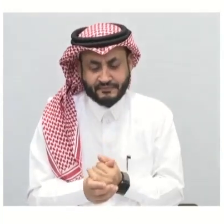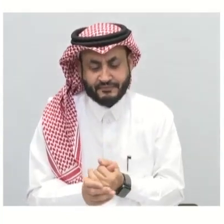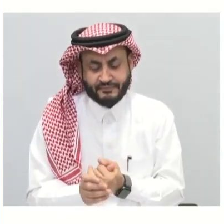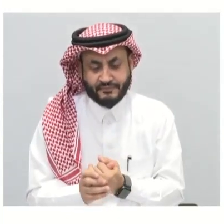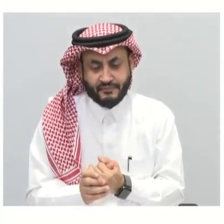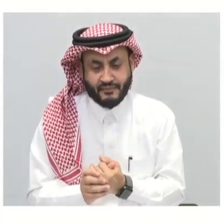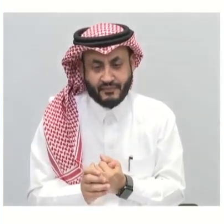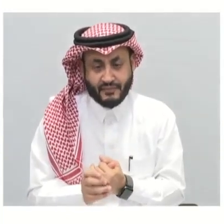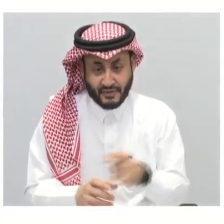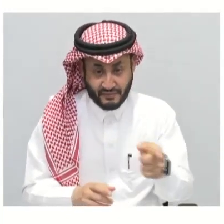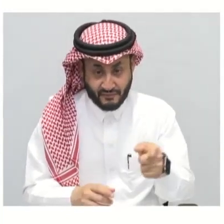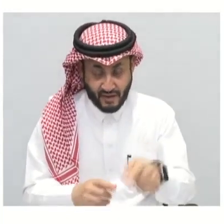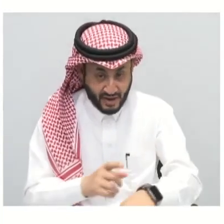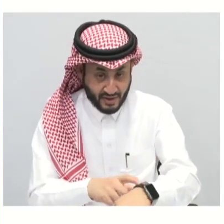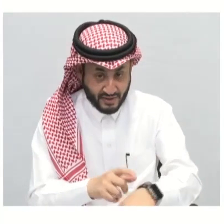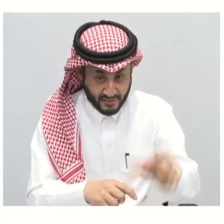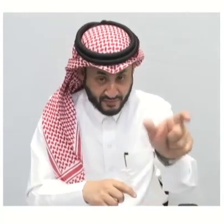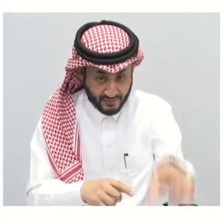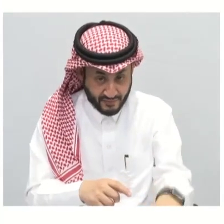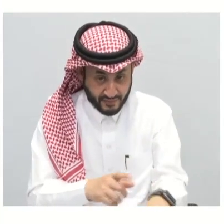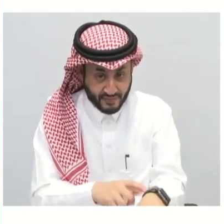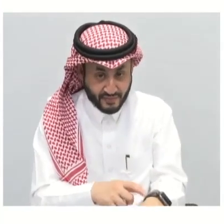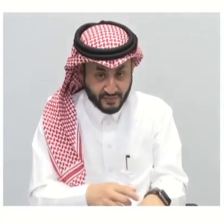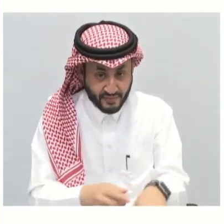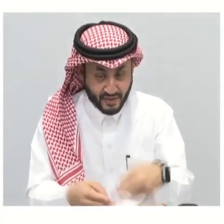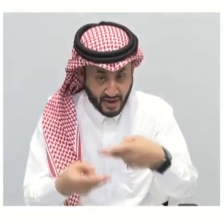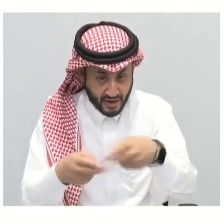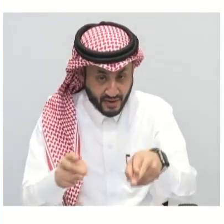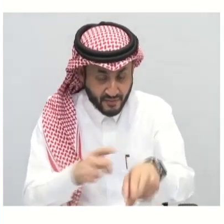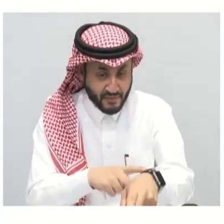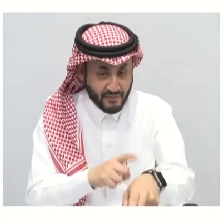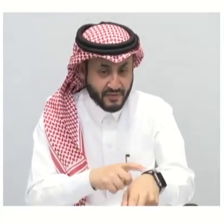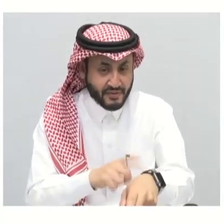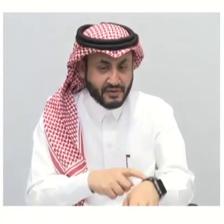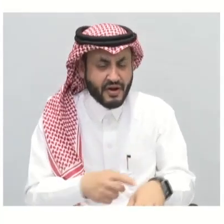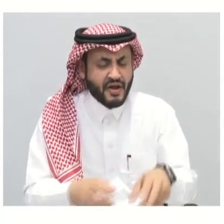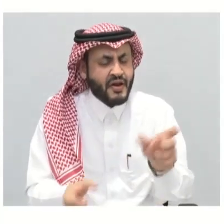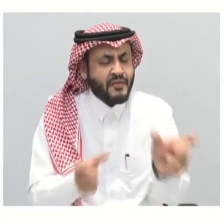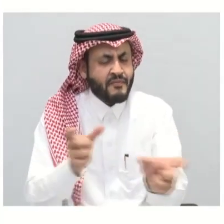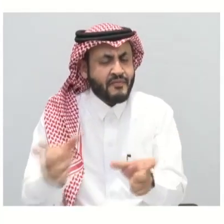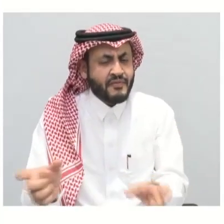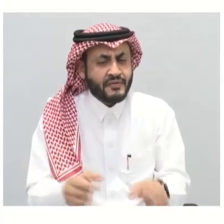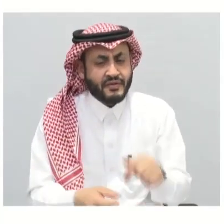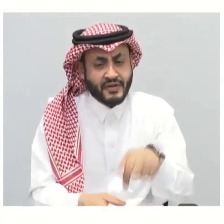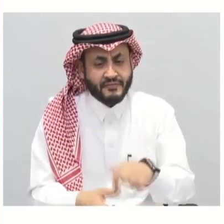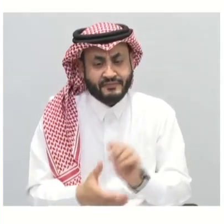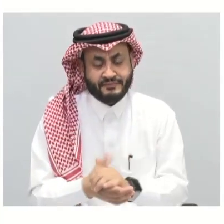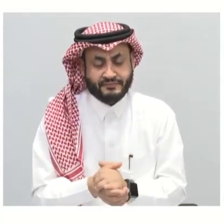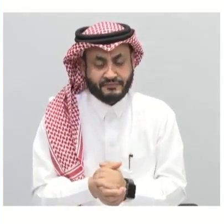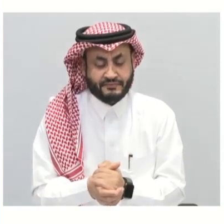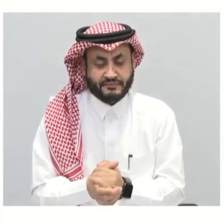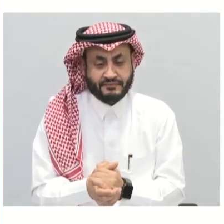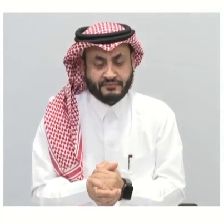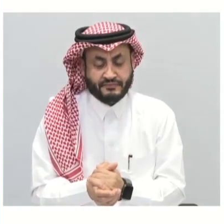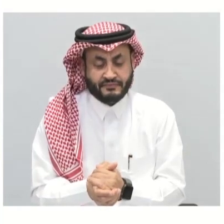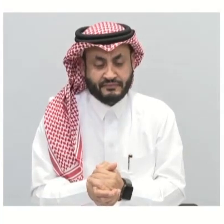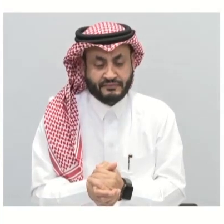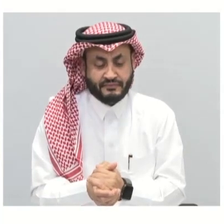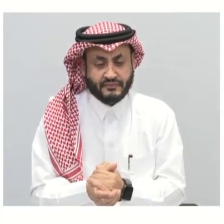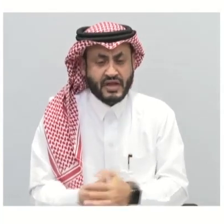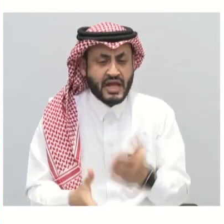this is the night. So these are different periods or different time of the day. So why